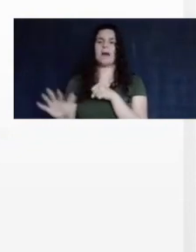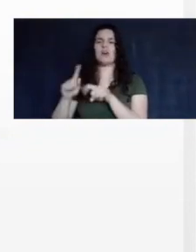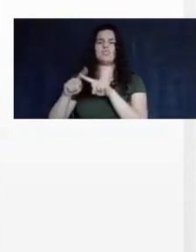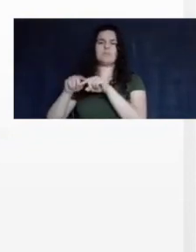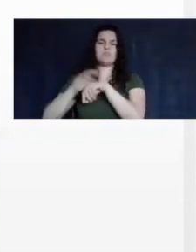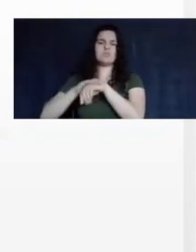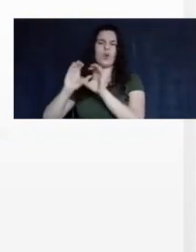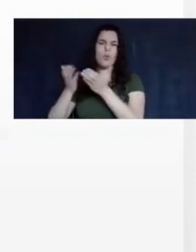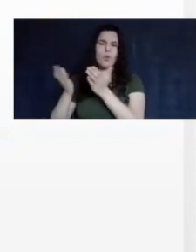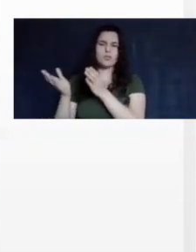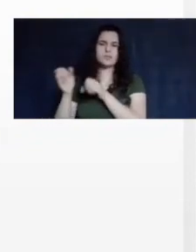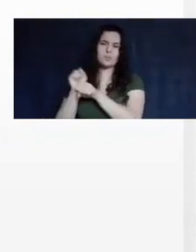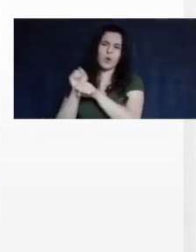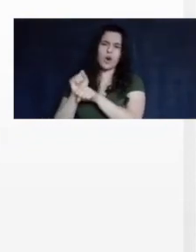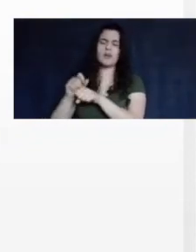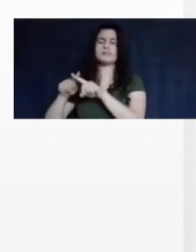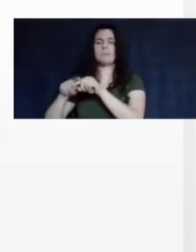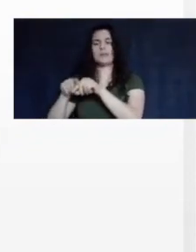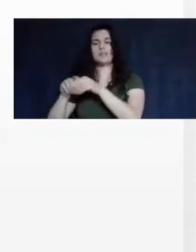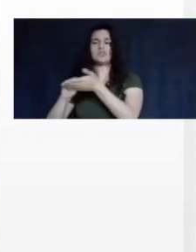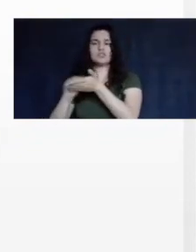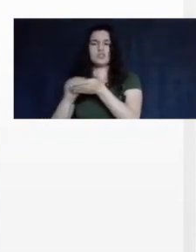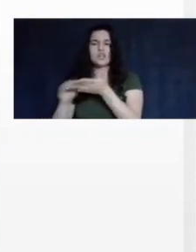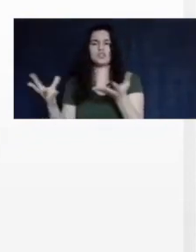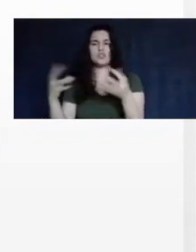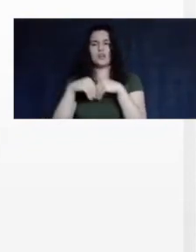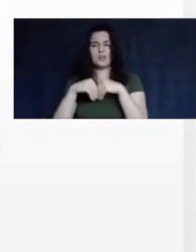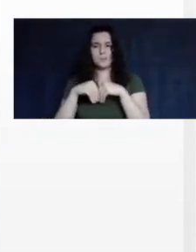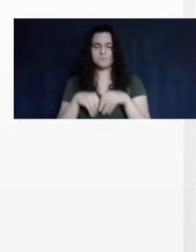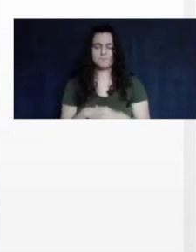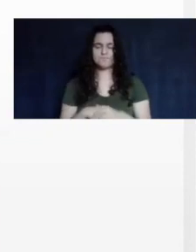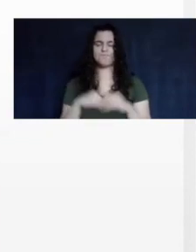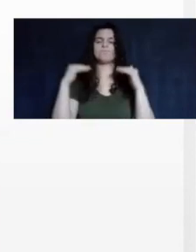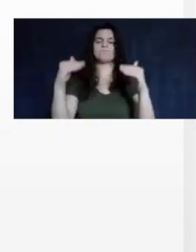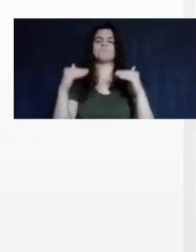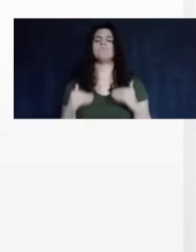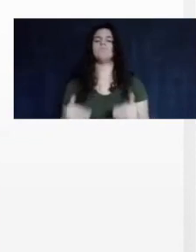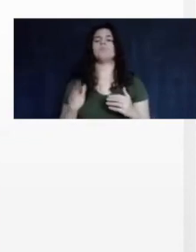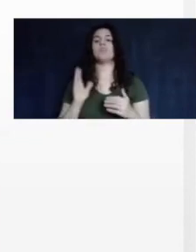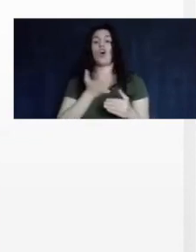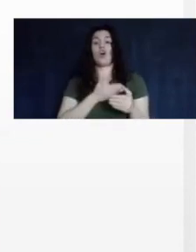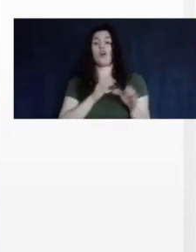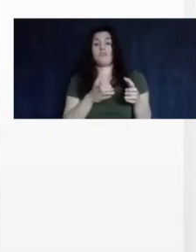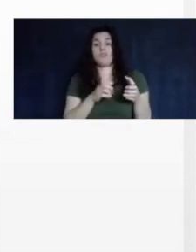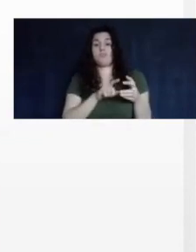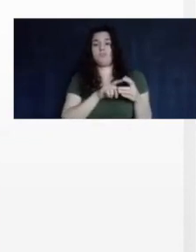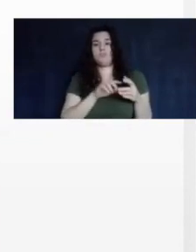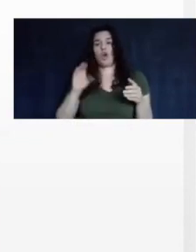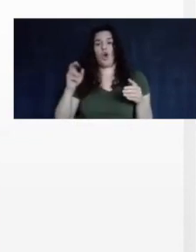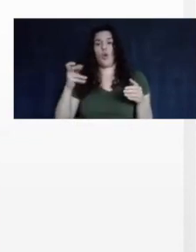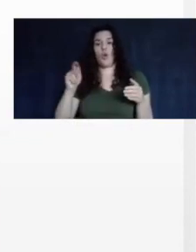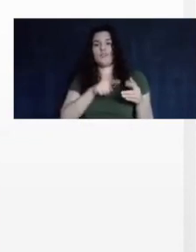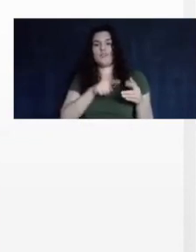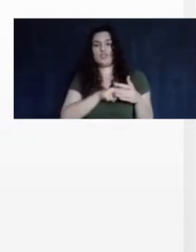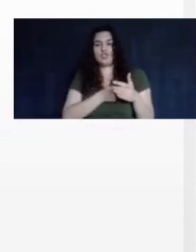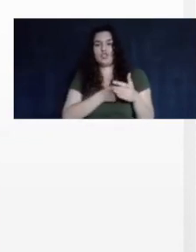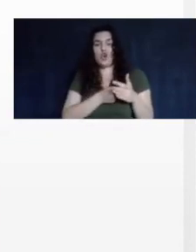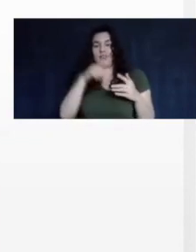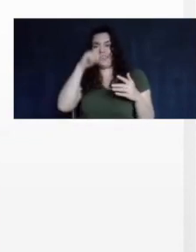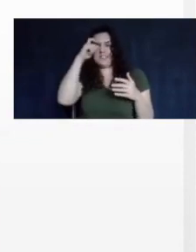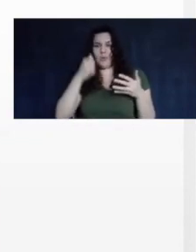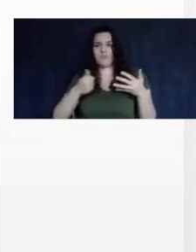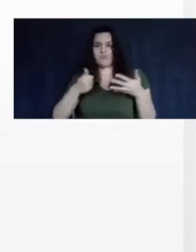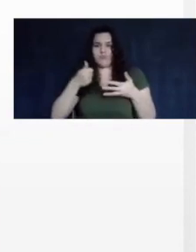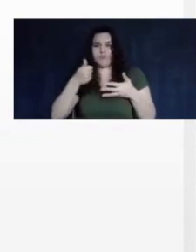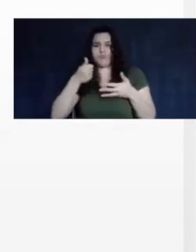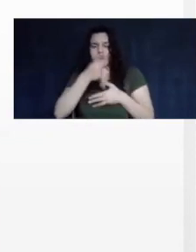dissertation combined. We begin our cohorts in the summer, and we run 2 5-week sessions. So you start off